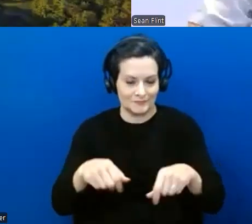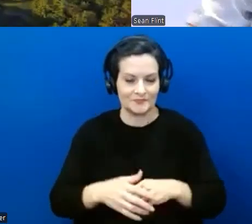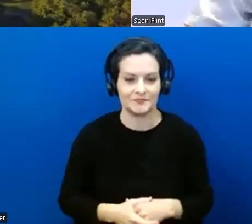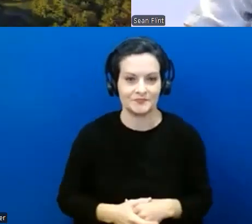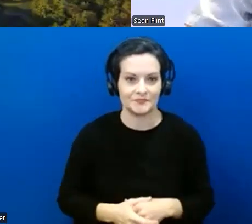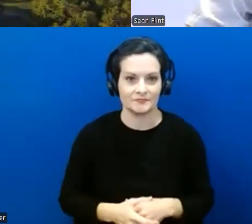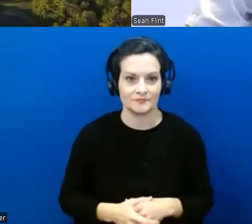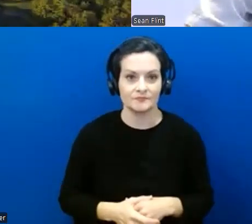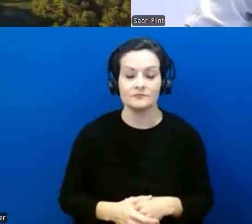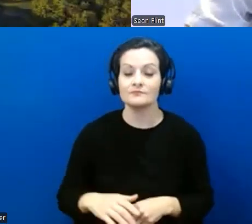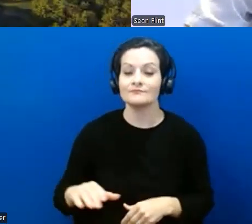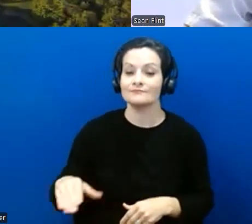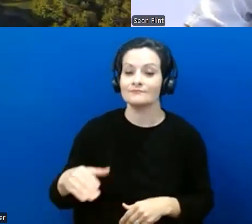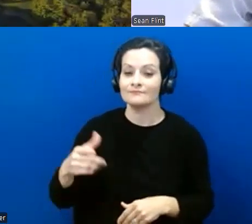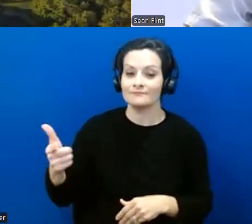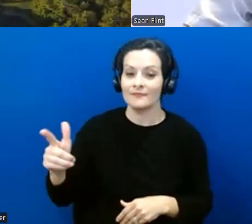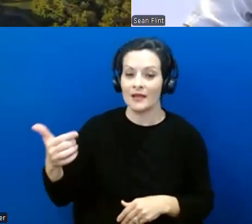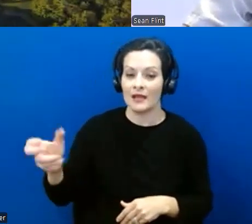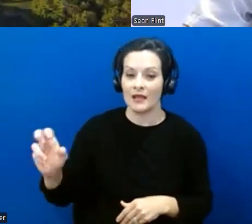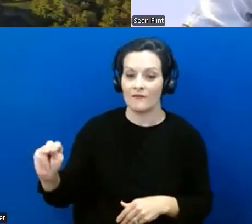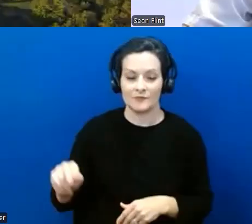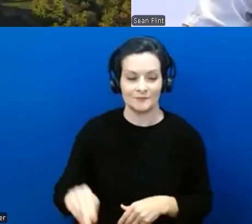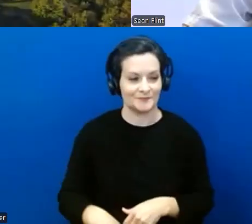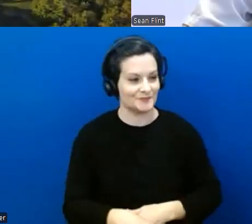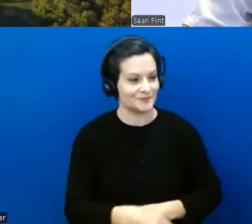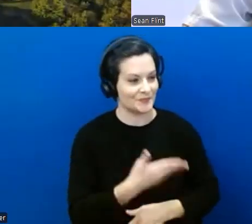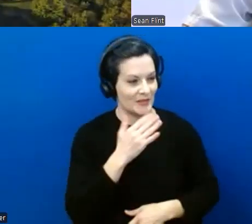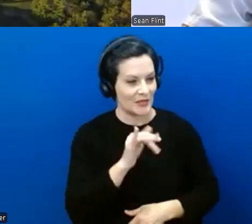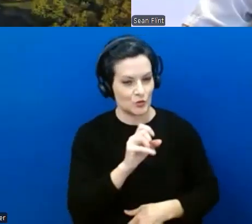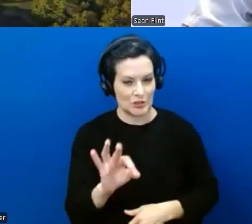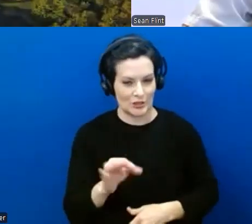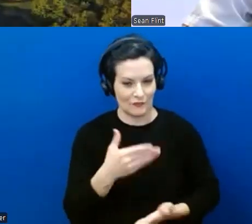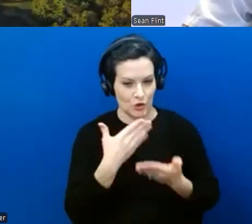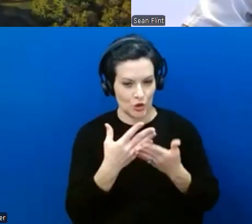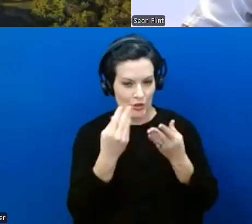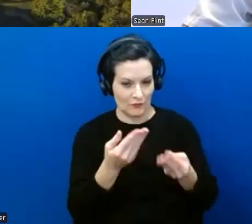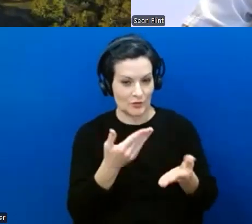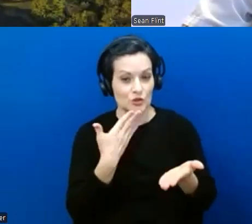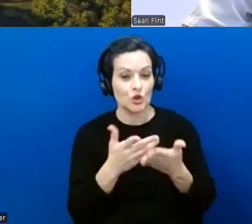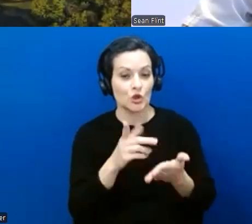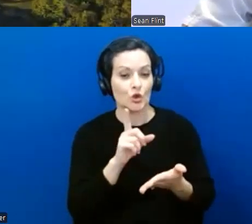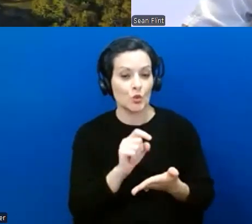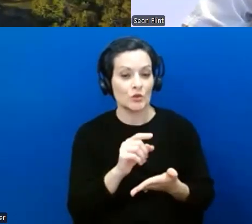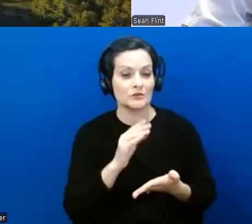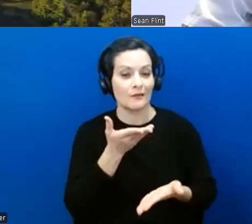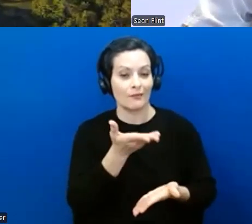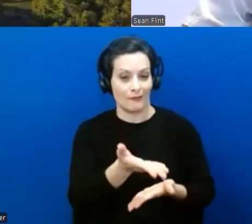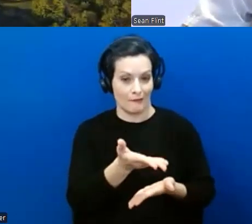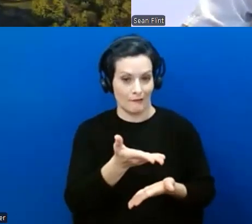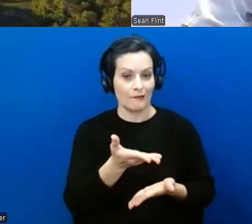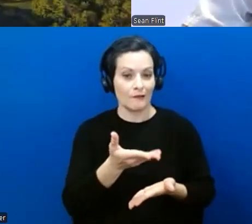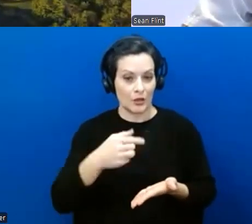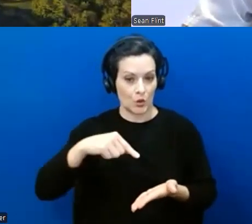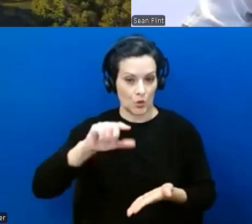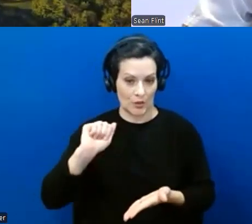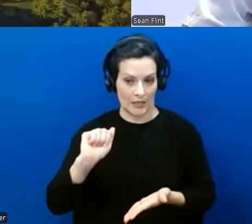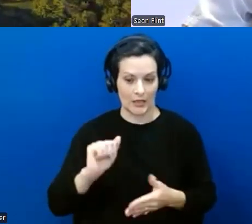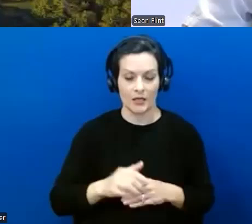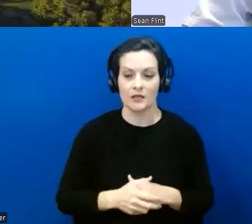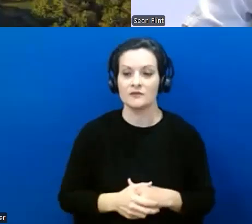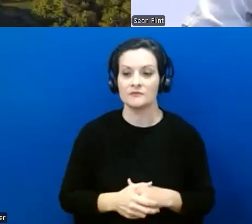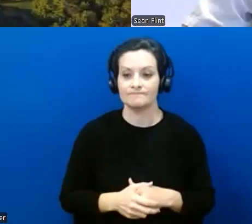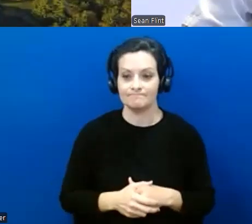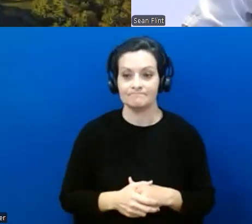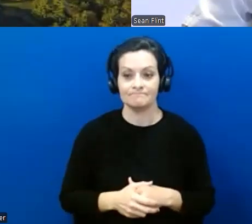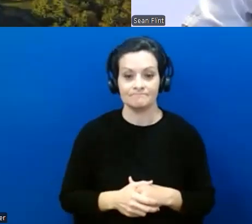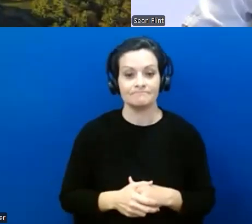Jeff, and great information. We're getting some good questions in the Q&A, and please keep